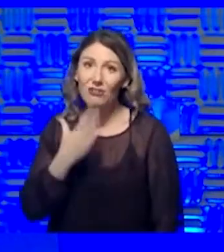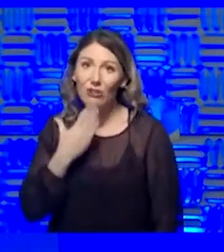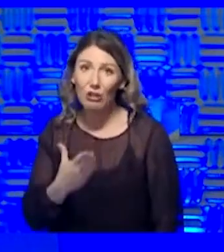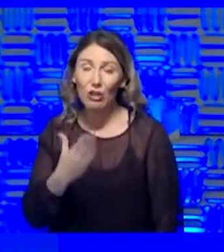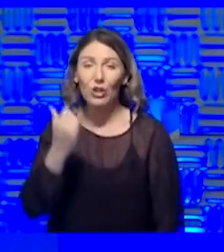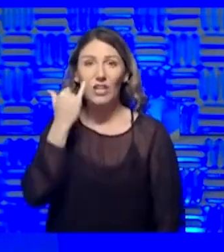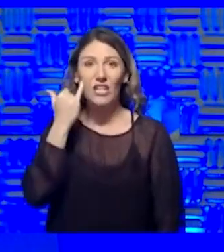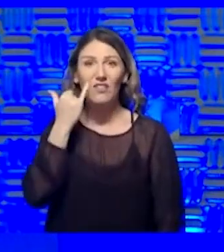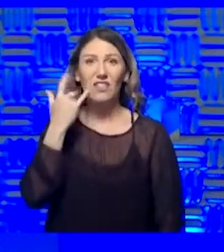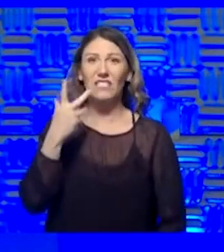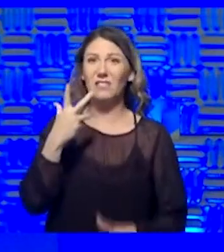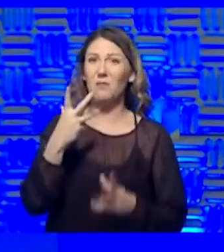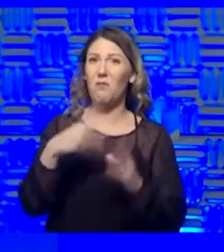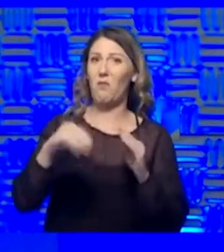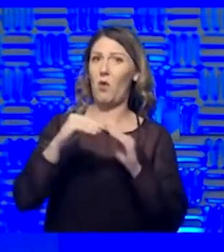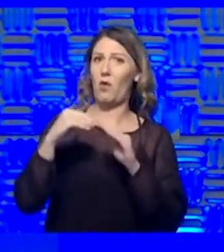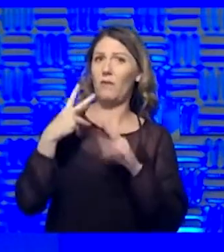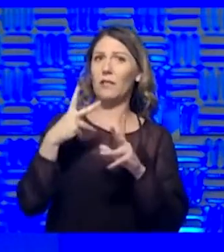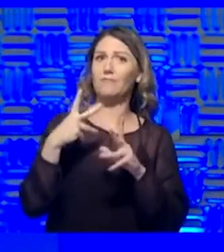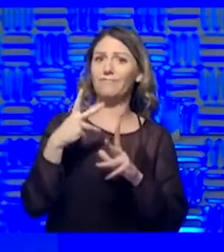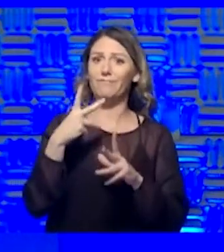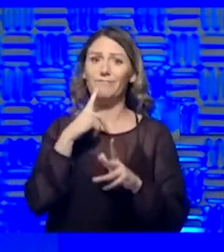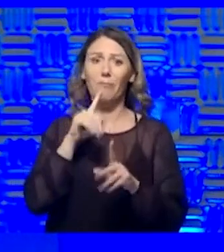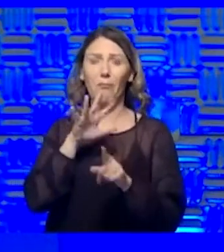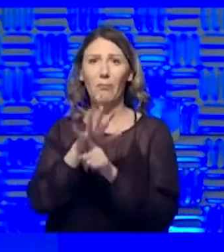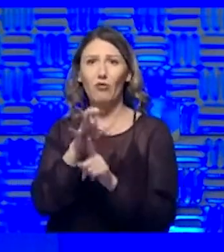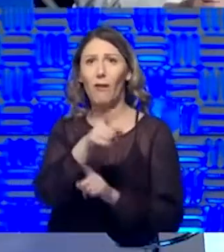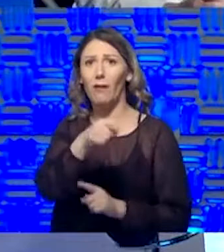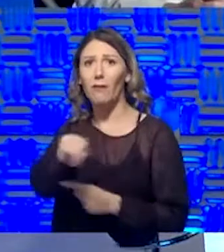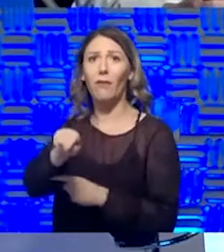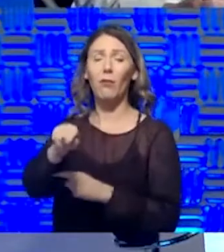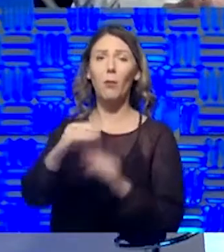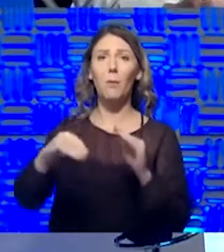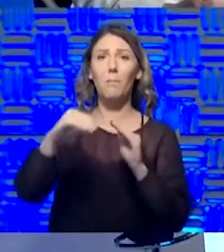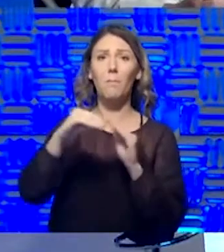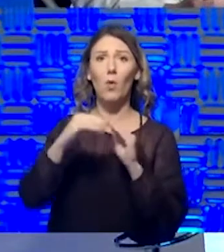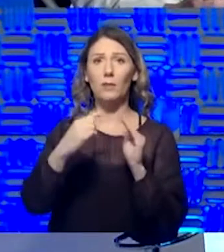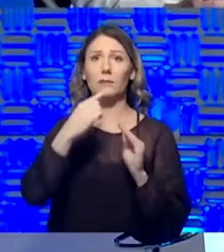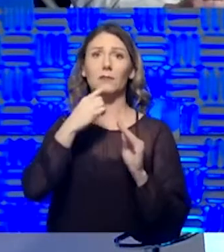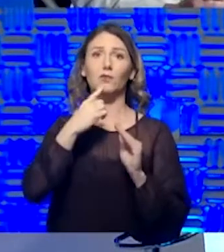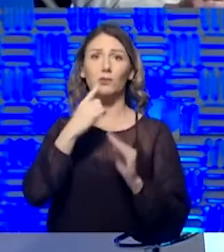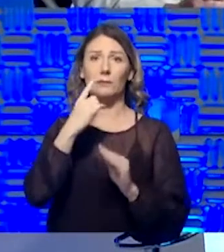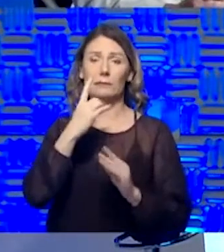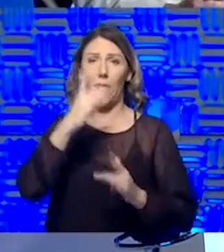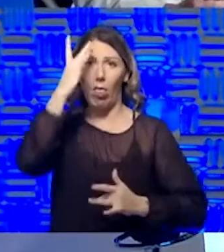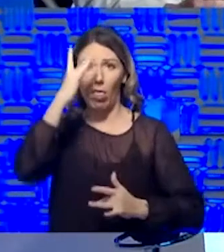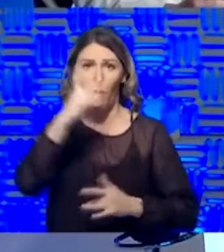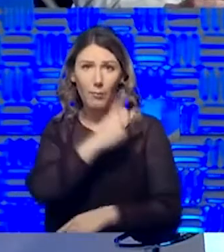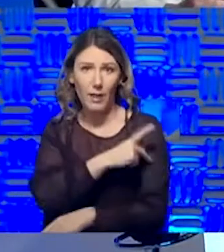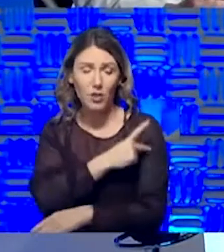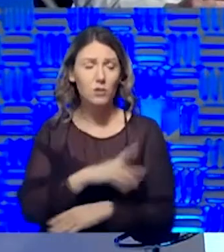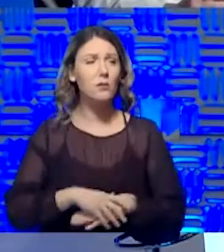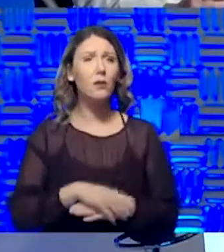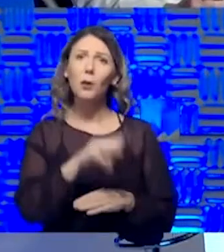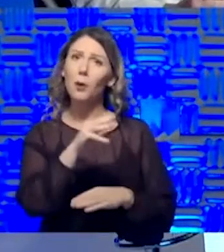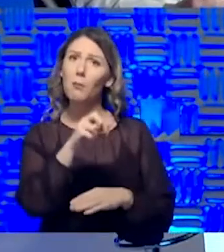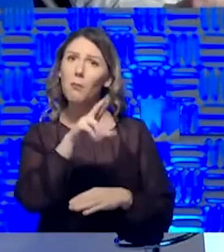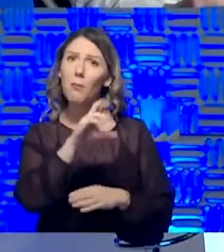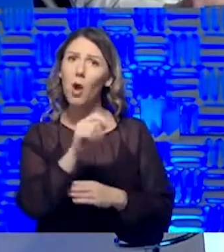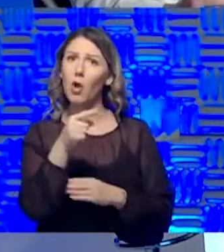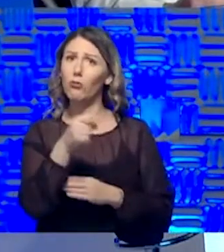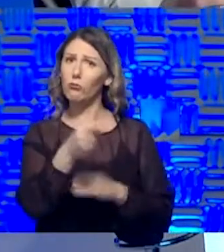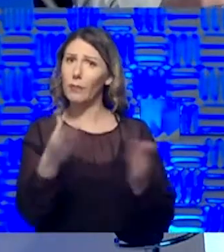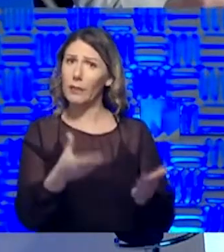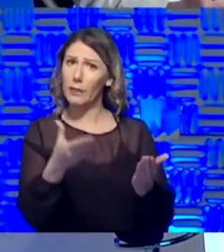a trend toward the more critically ill patients. And Mario, you've been part here for a while, but you also came